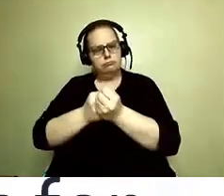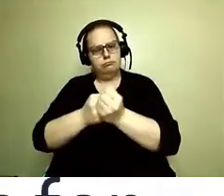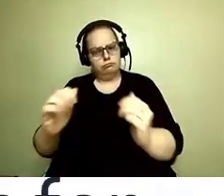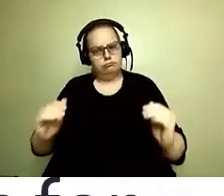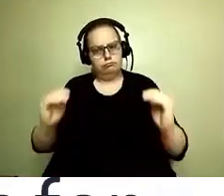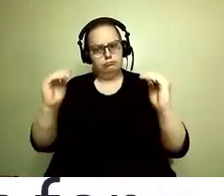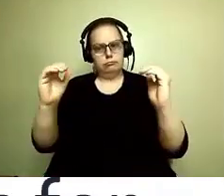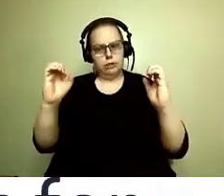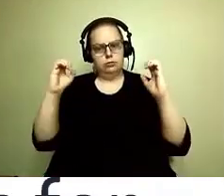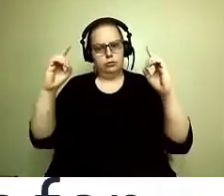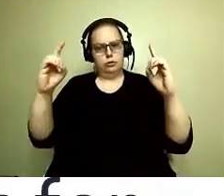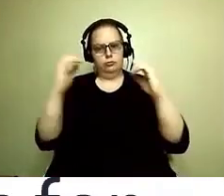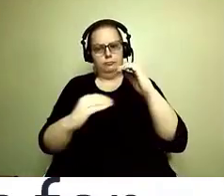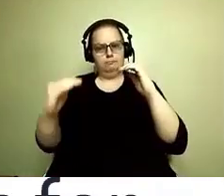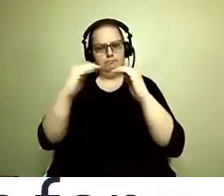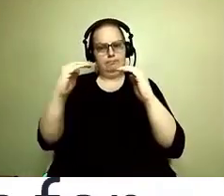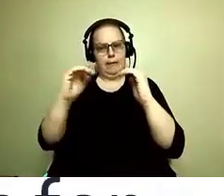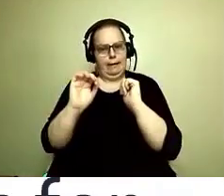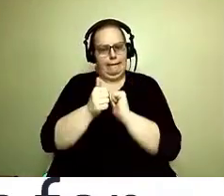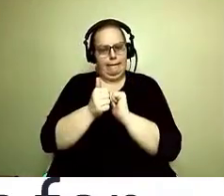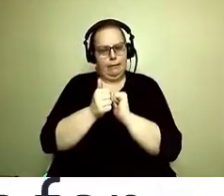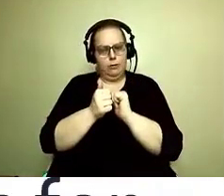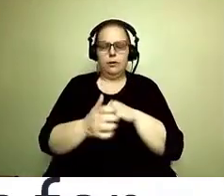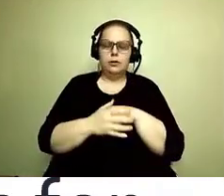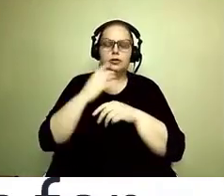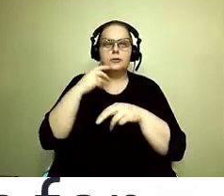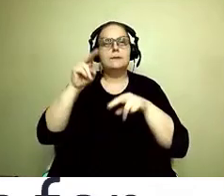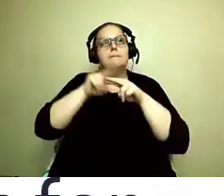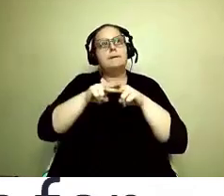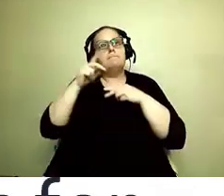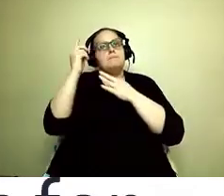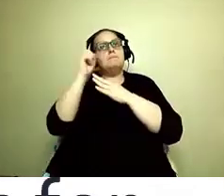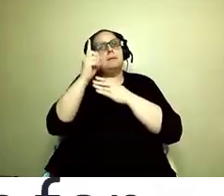sit with that. Type something in the chat.